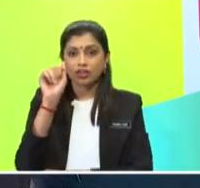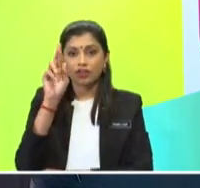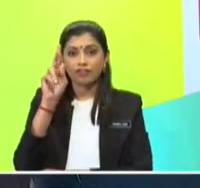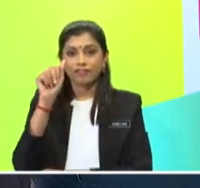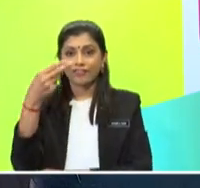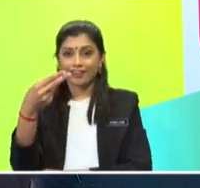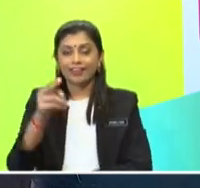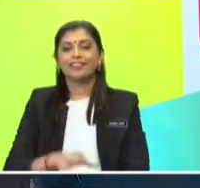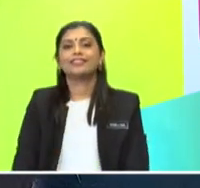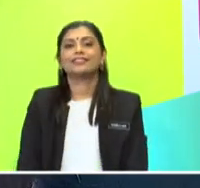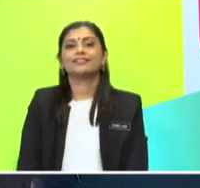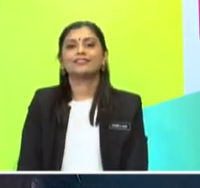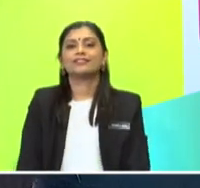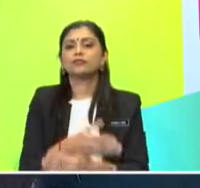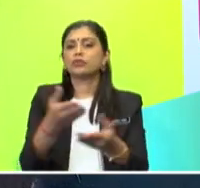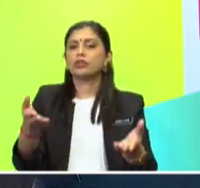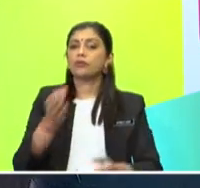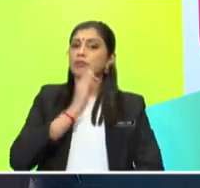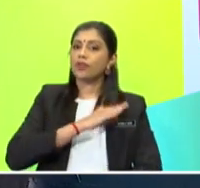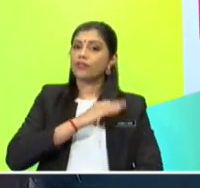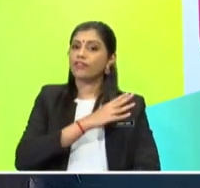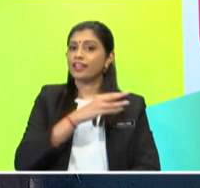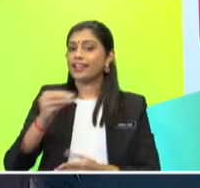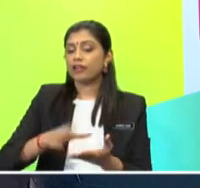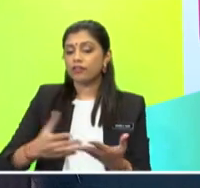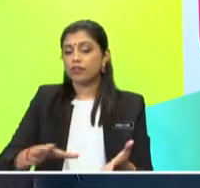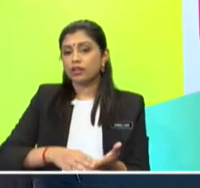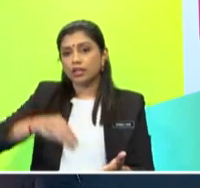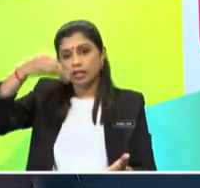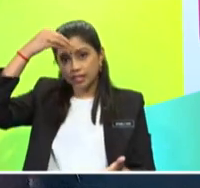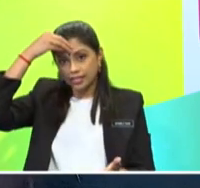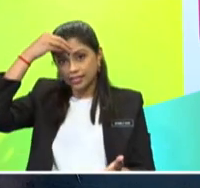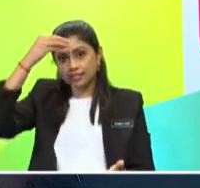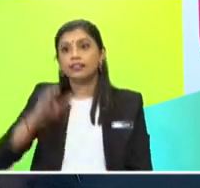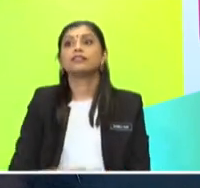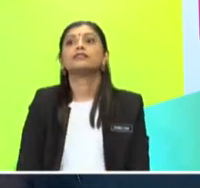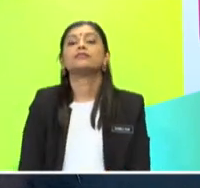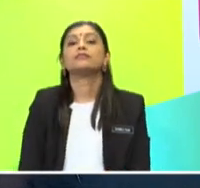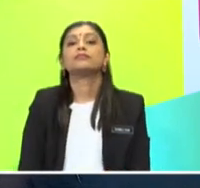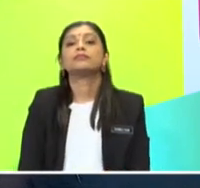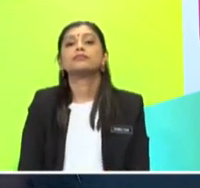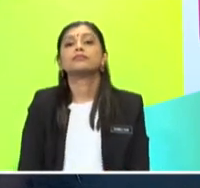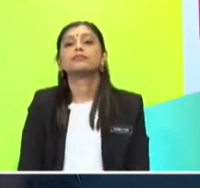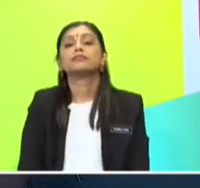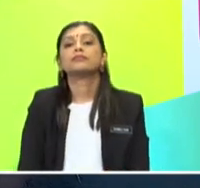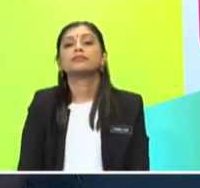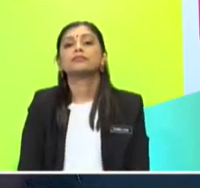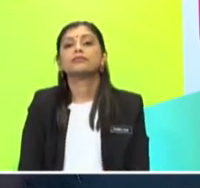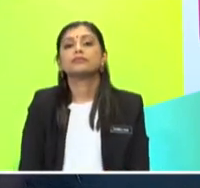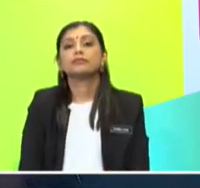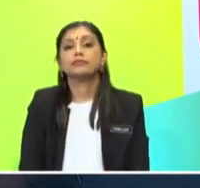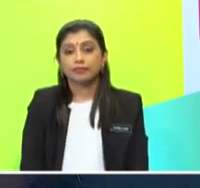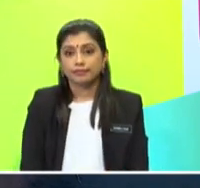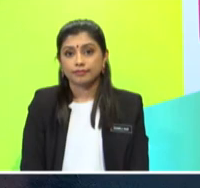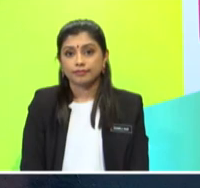it's been beneficial to all of you. And just as a closing for our lesson today, I believe that Madam Farah will be reciting a